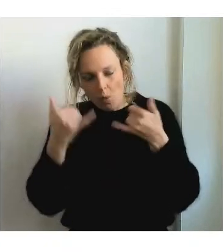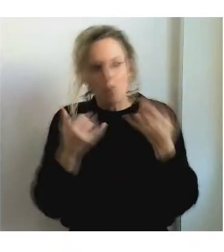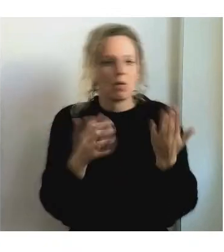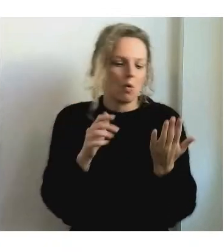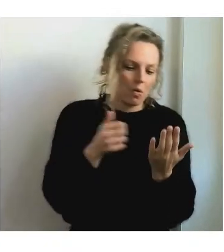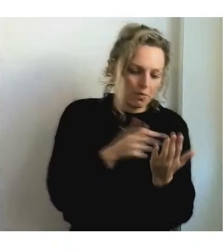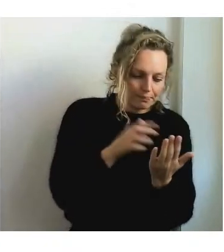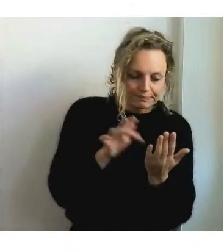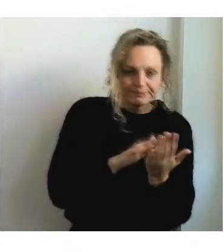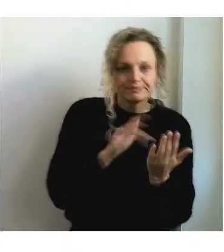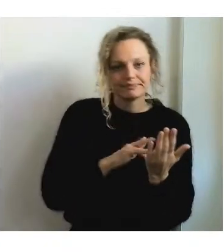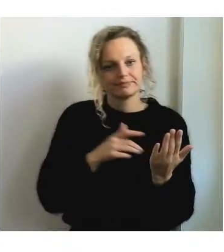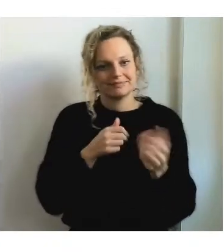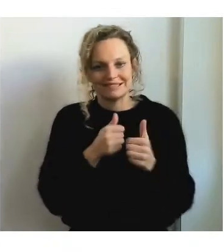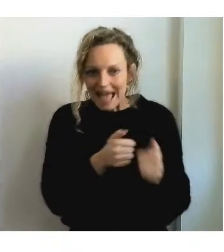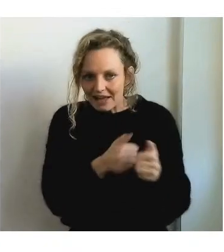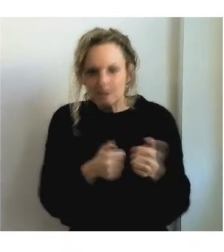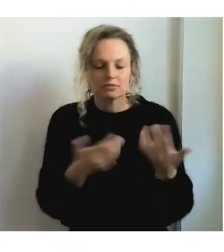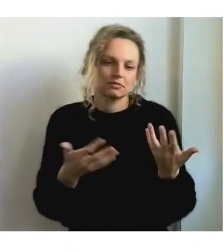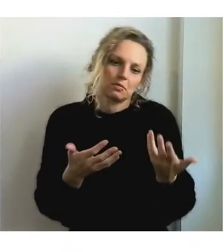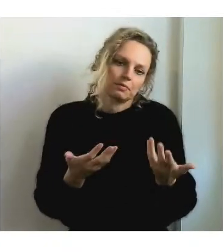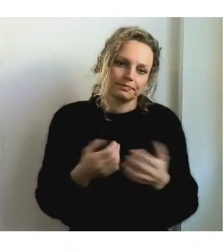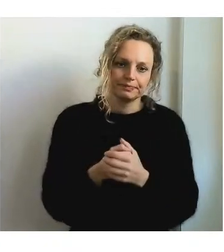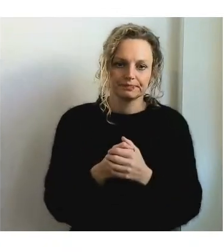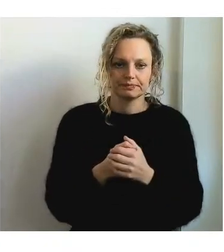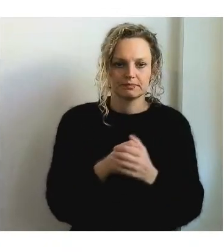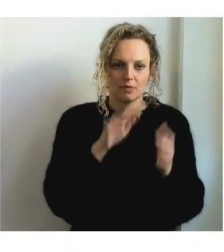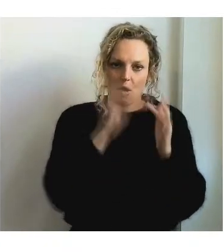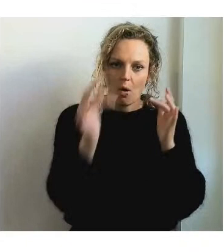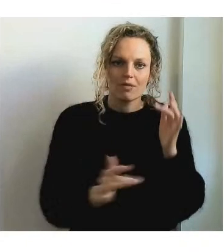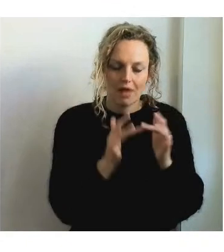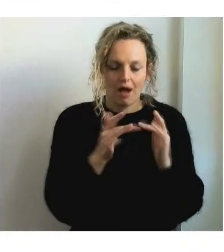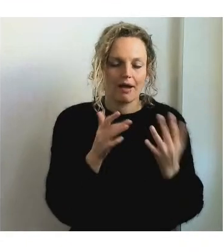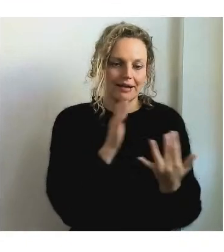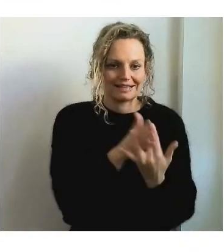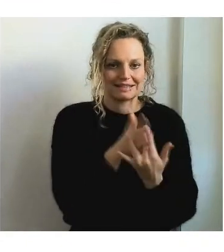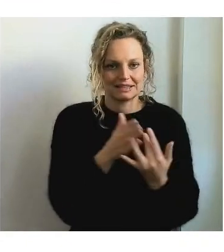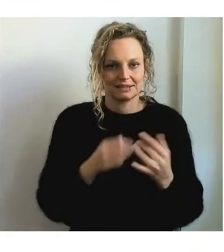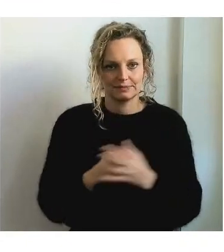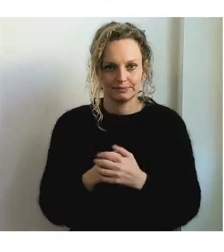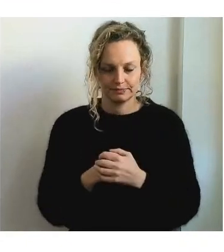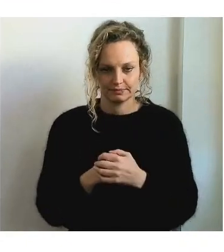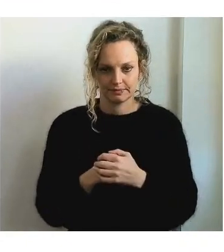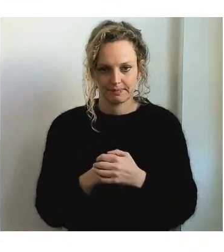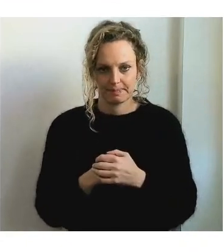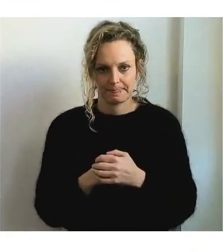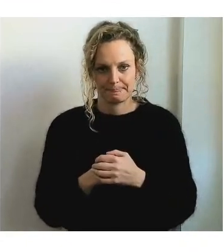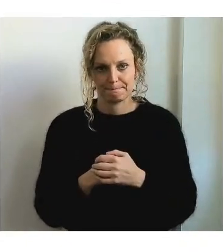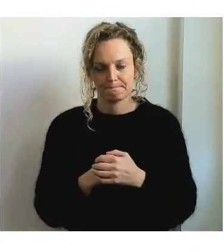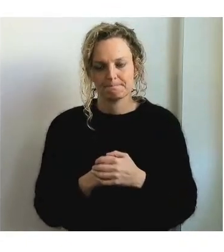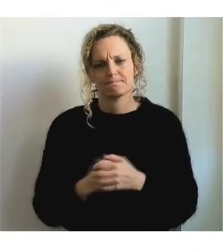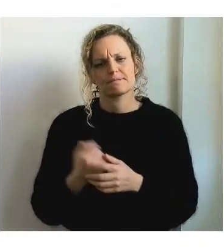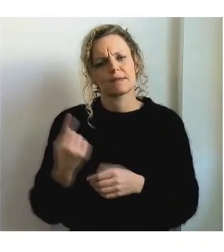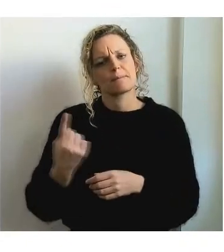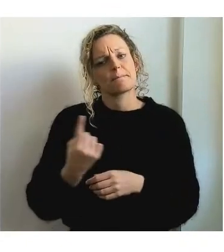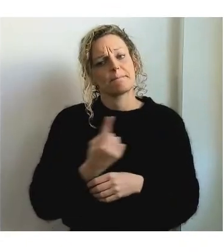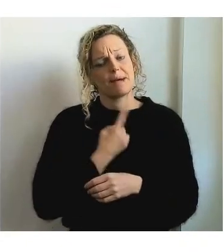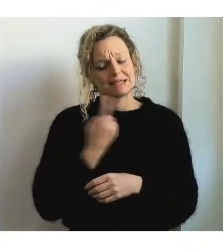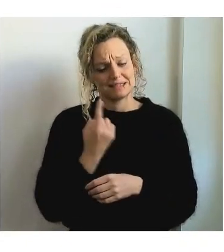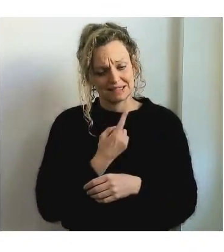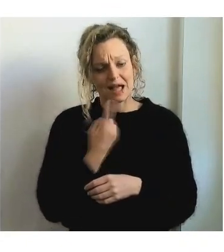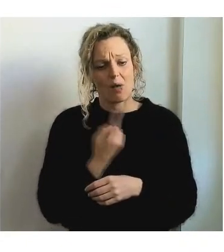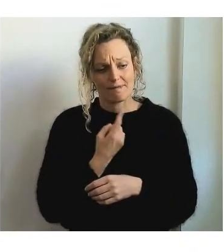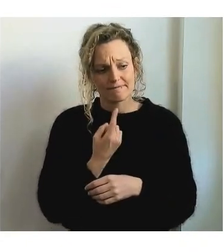the timescale and what this program could do. But I think for me, one of the biggest takeaways is not